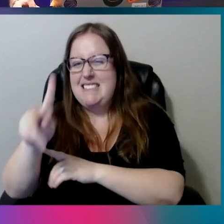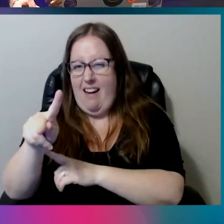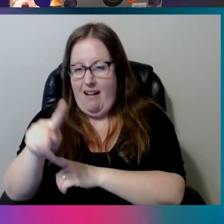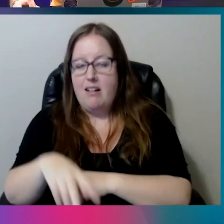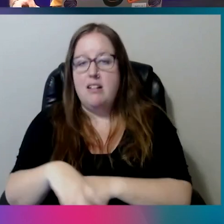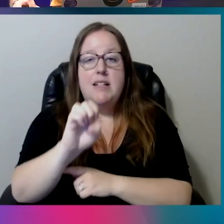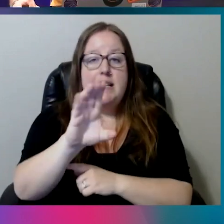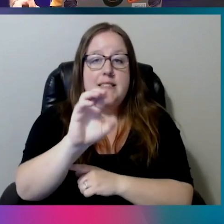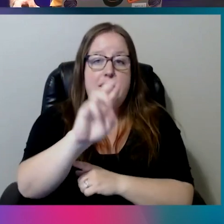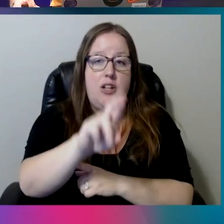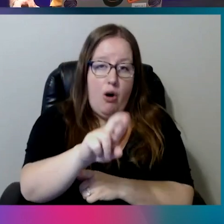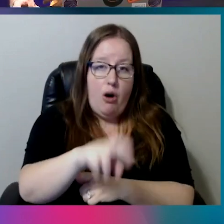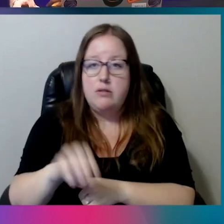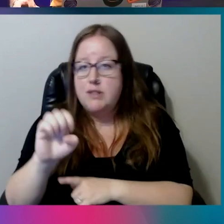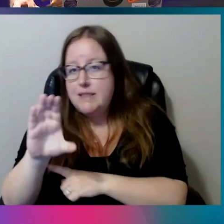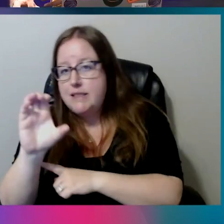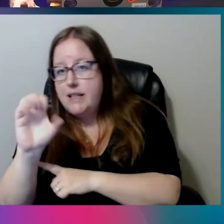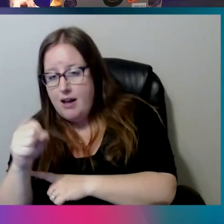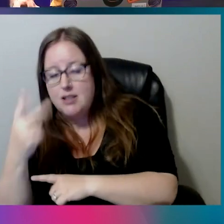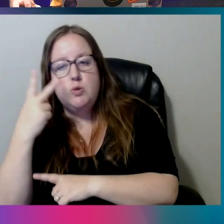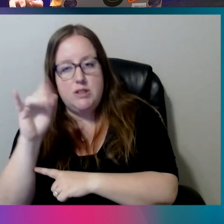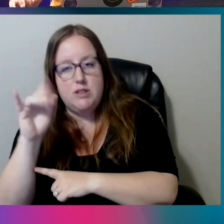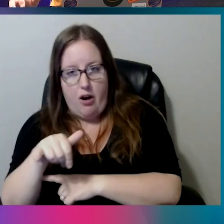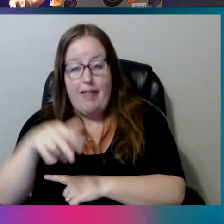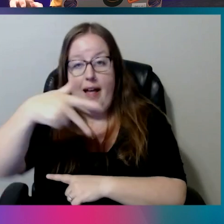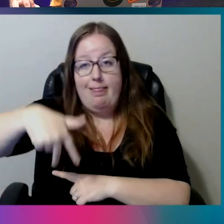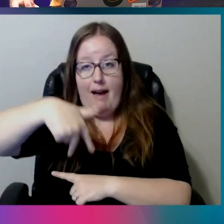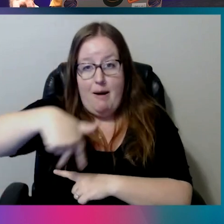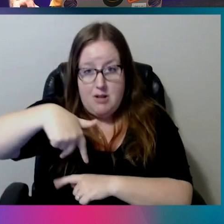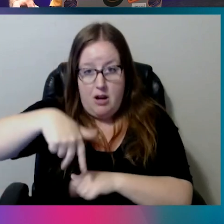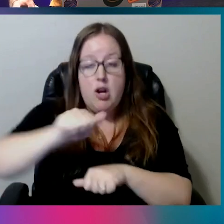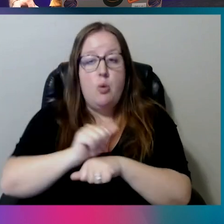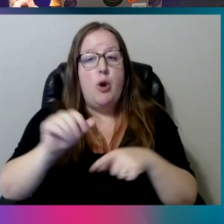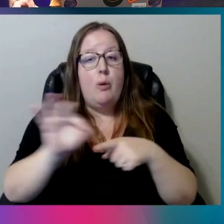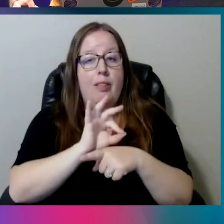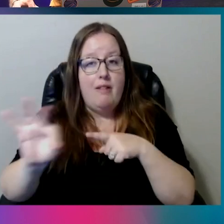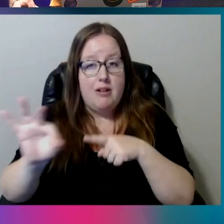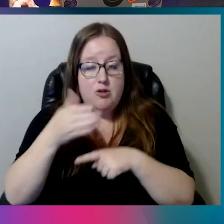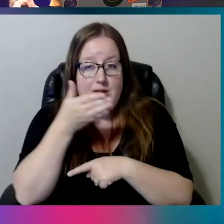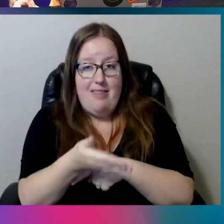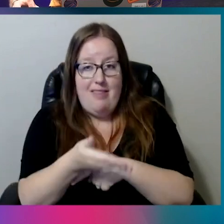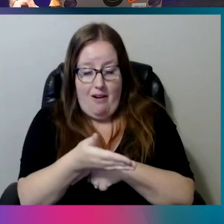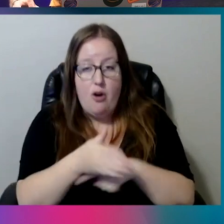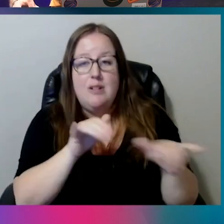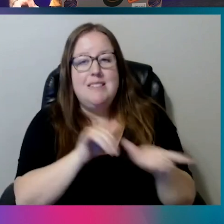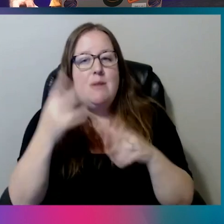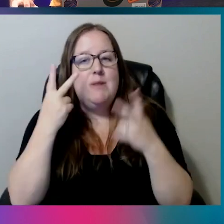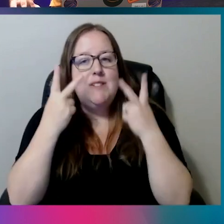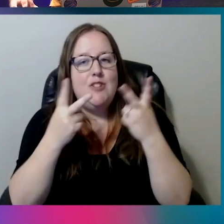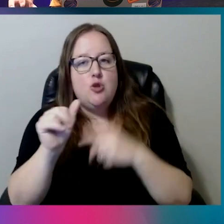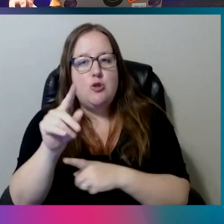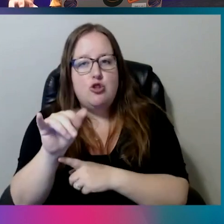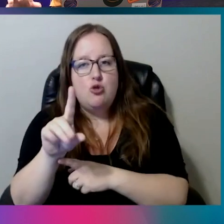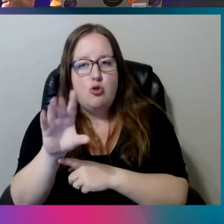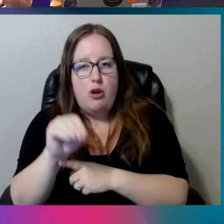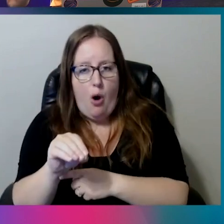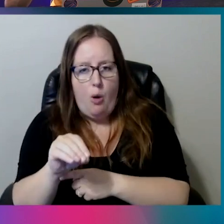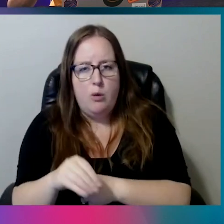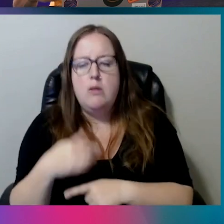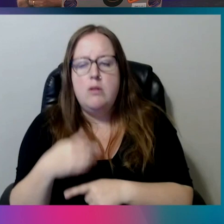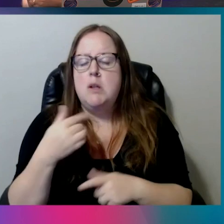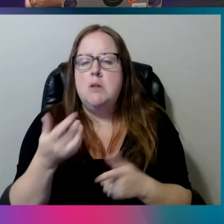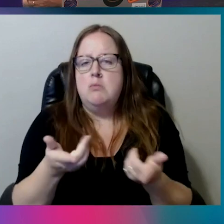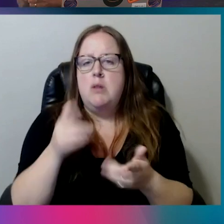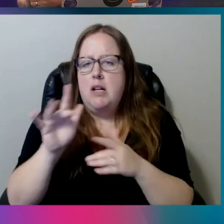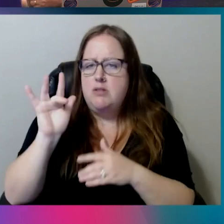images. ECS, we just saw that. Lambda, I can work with Lambda functions inside here, just like I could in Visual Studio. I have no idea what happens when I'm going to double-click this, because I